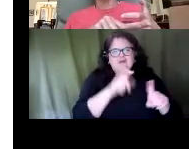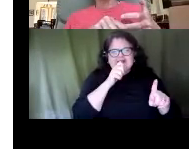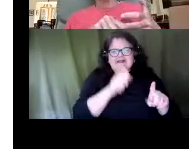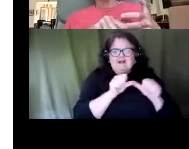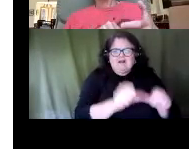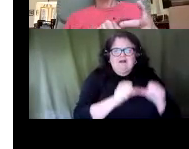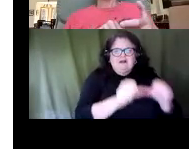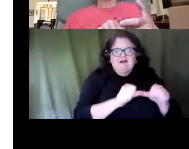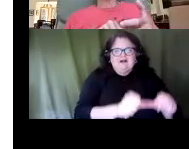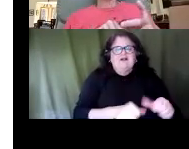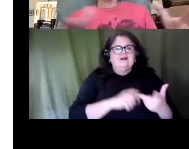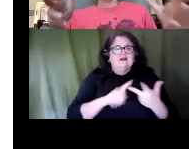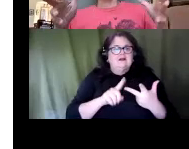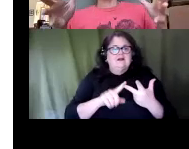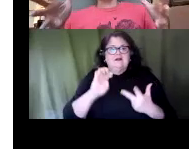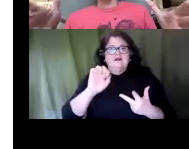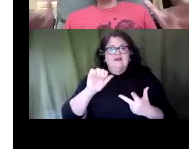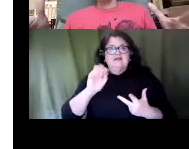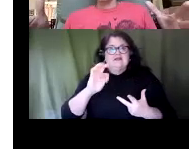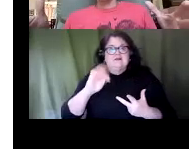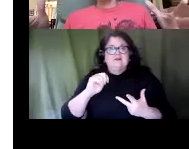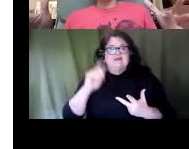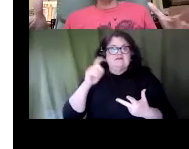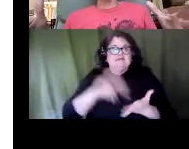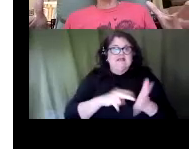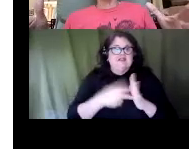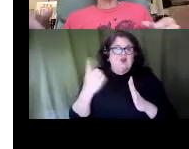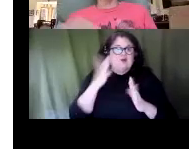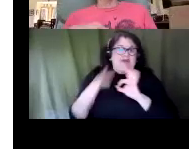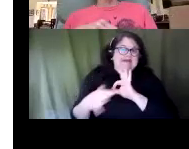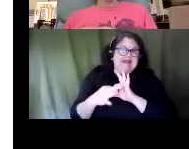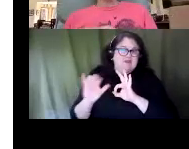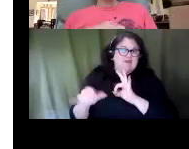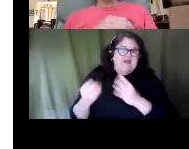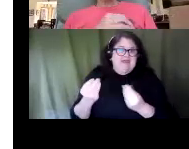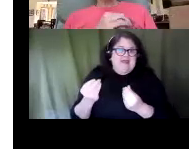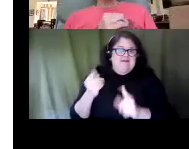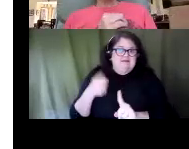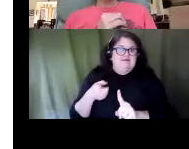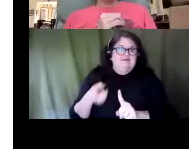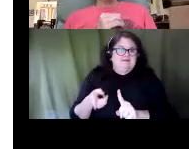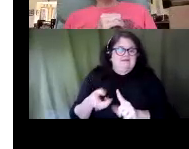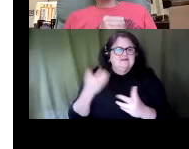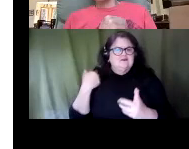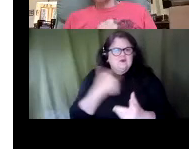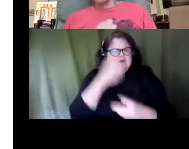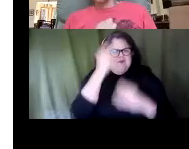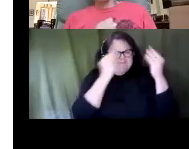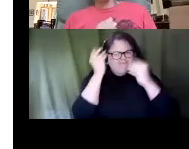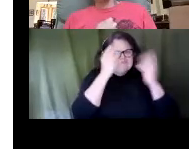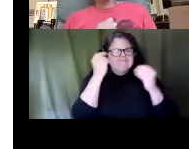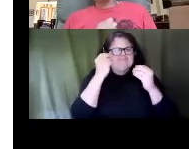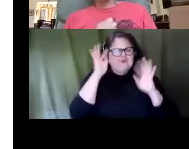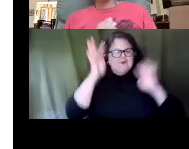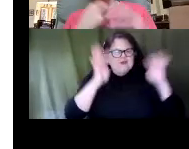perpetual, easements are often intended to just always be attached to the land. And so we've been thinking about what are some creative ways to